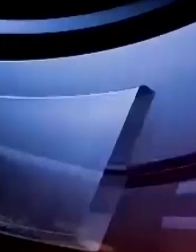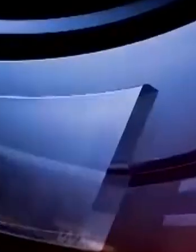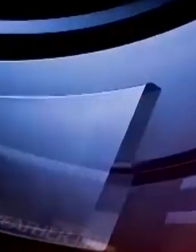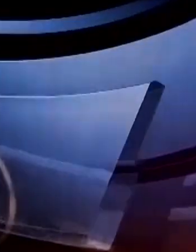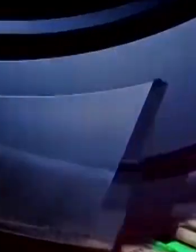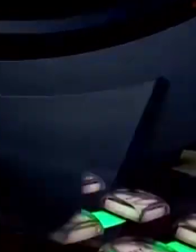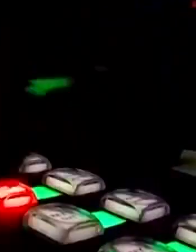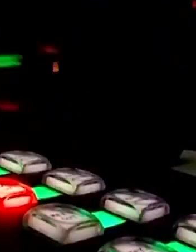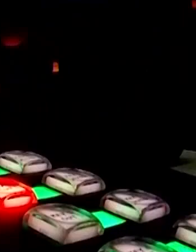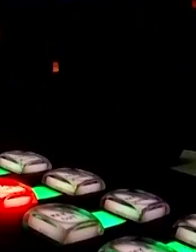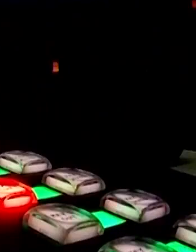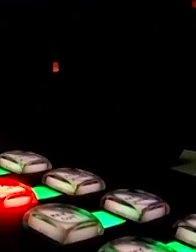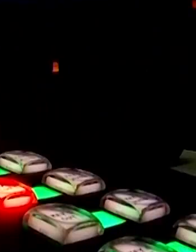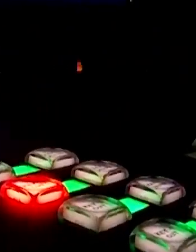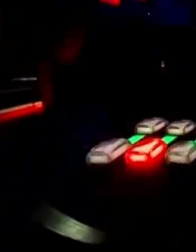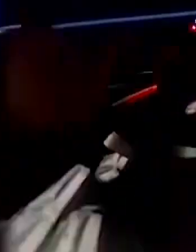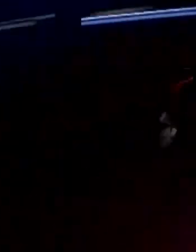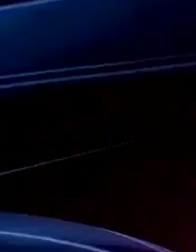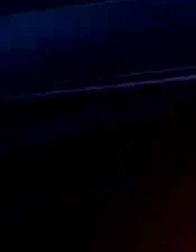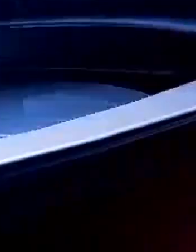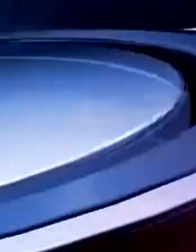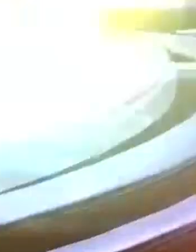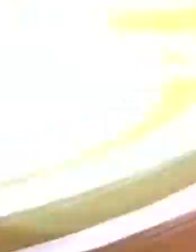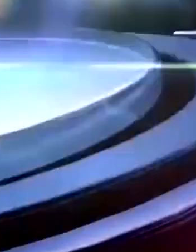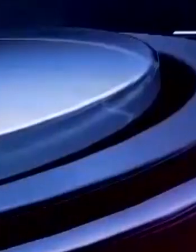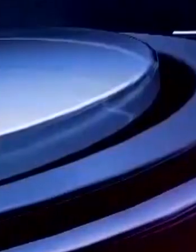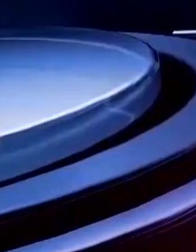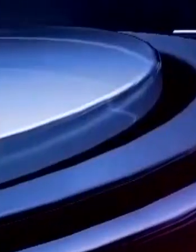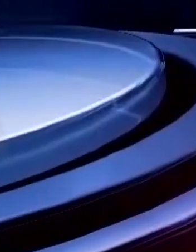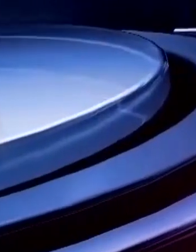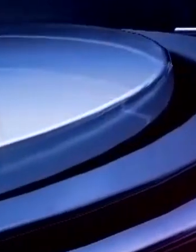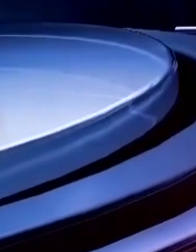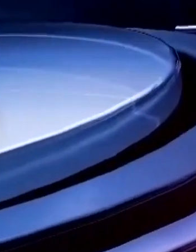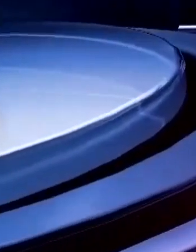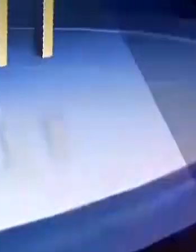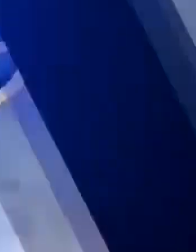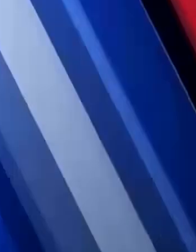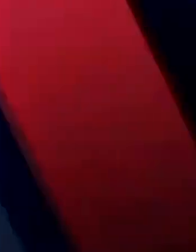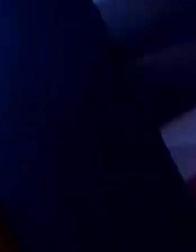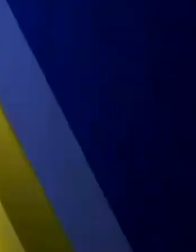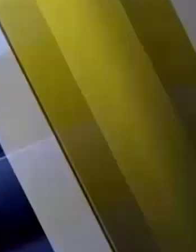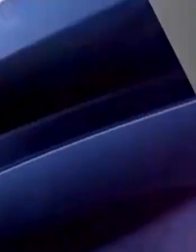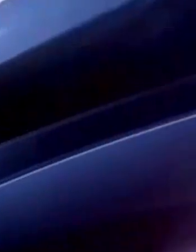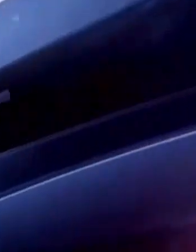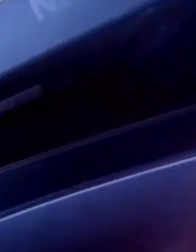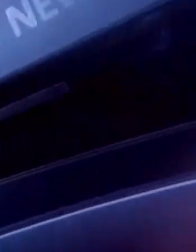Broadcasting from our studios in the Pine St. Michael, this is CBC News Night, starting now.